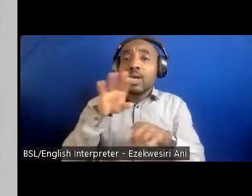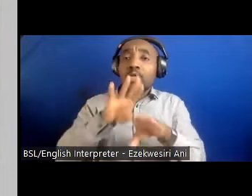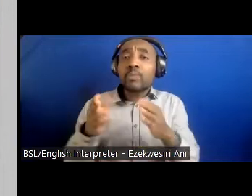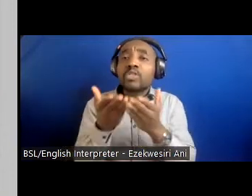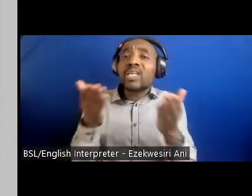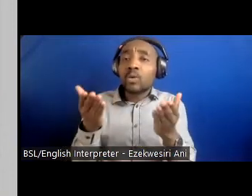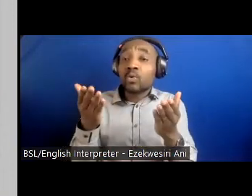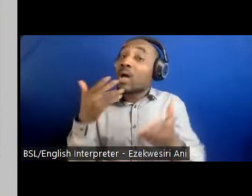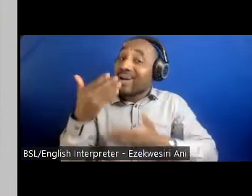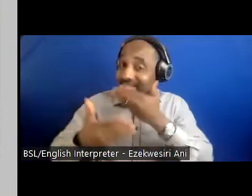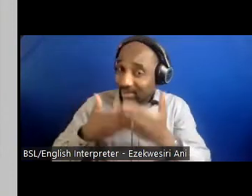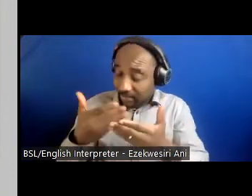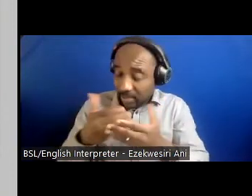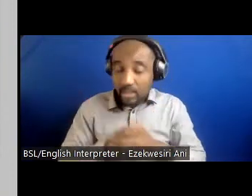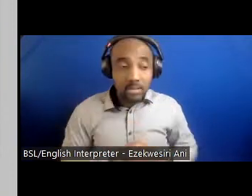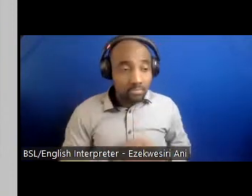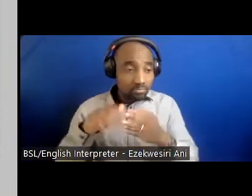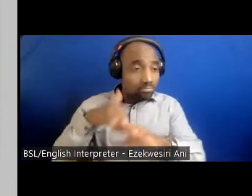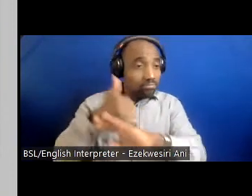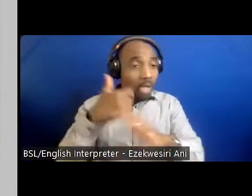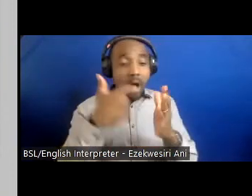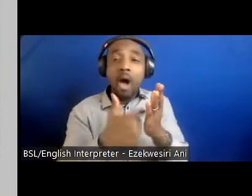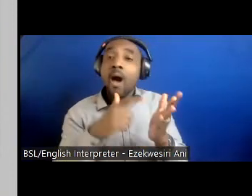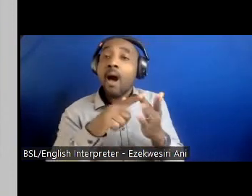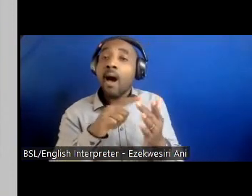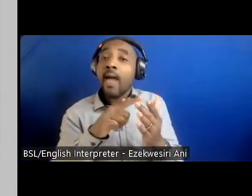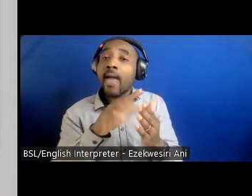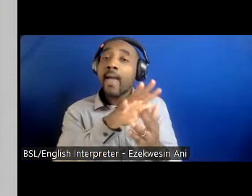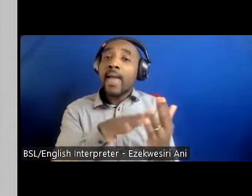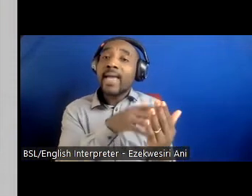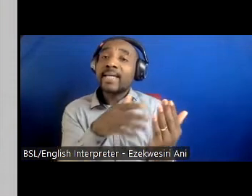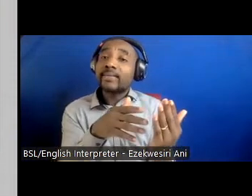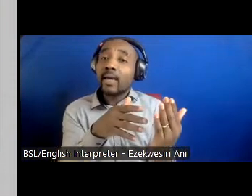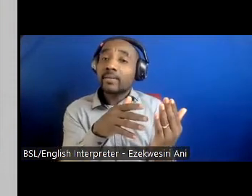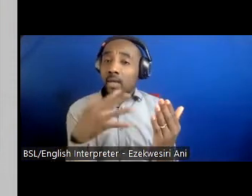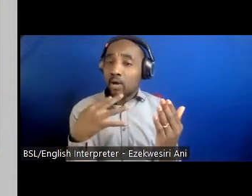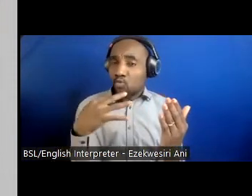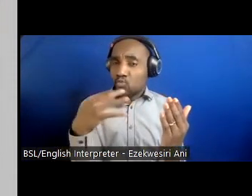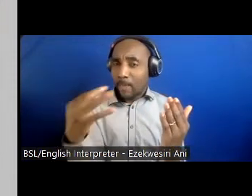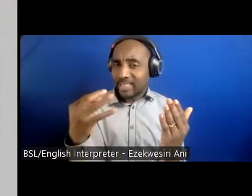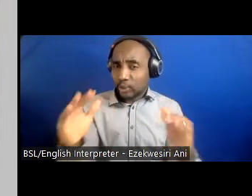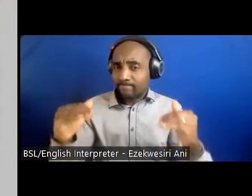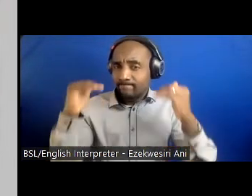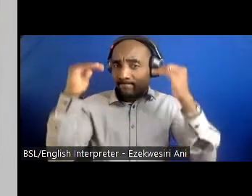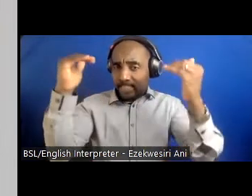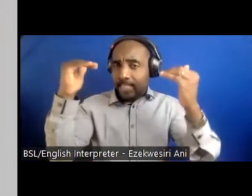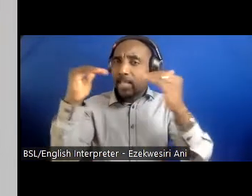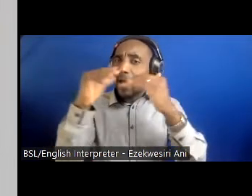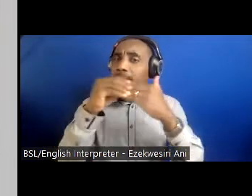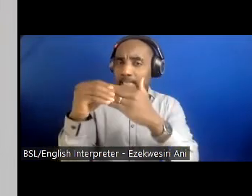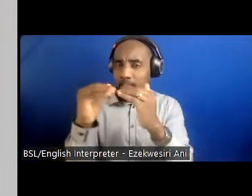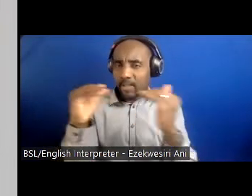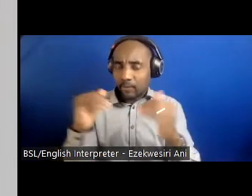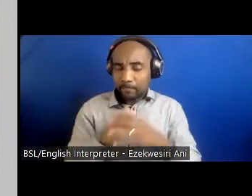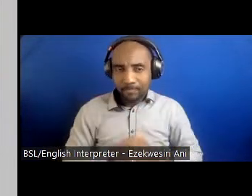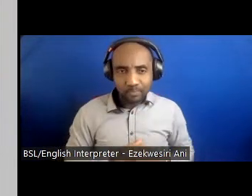mentioned, we created the groundbreaking Race Representation Index that focuses on representation at senior leadership level. We